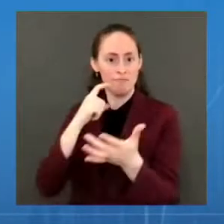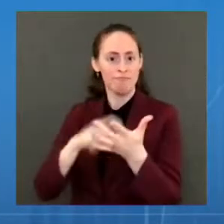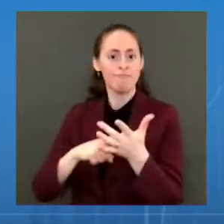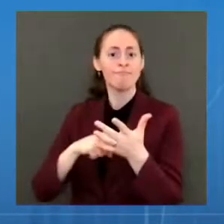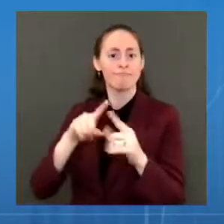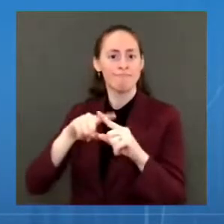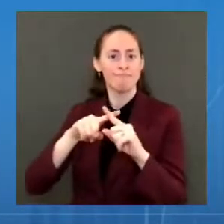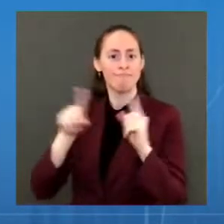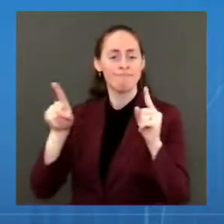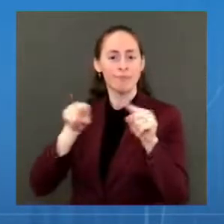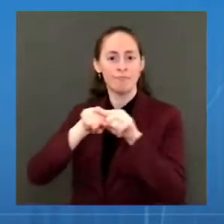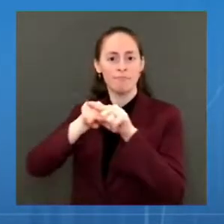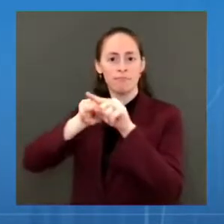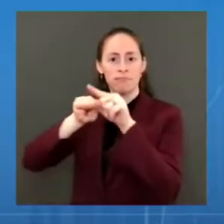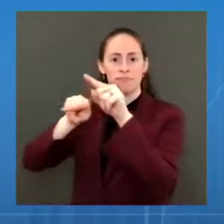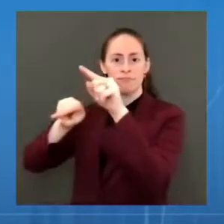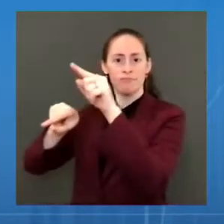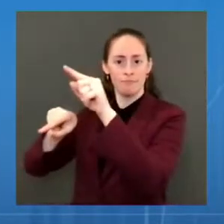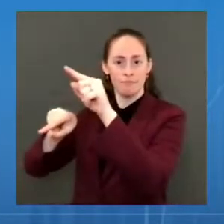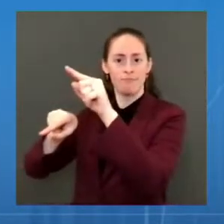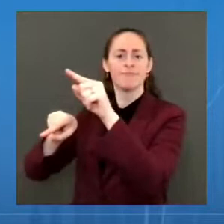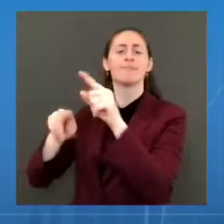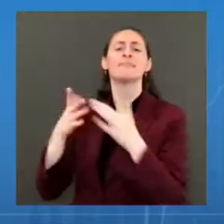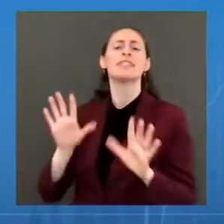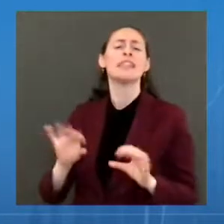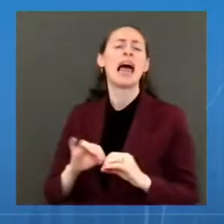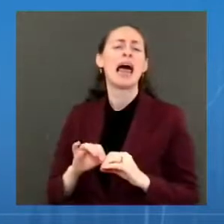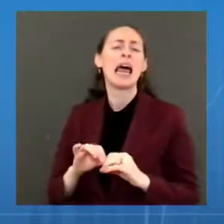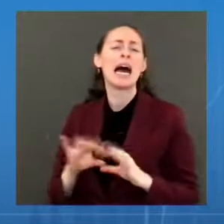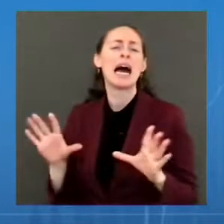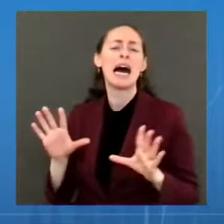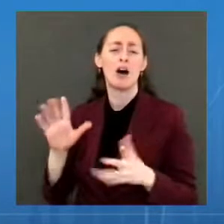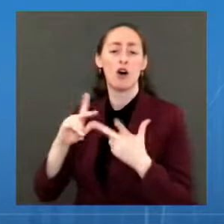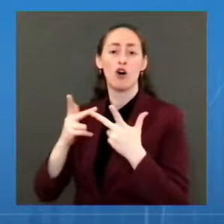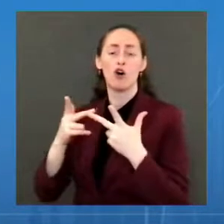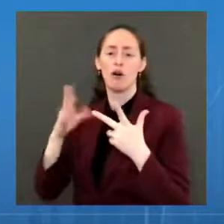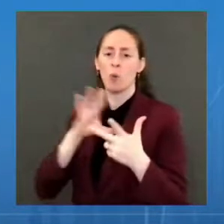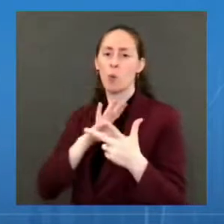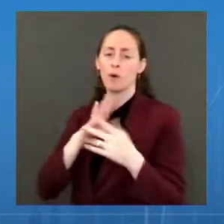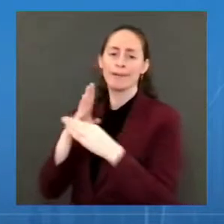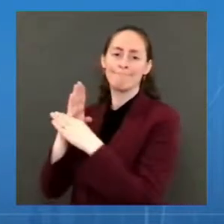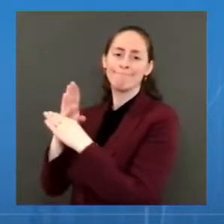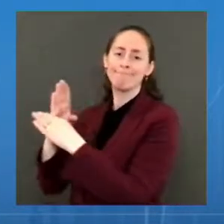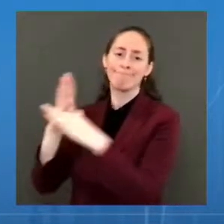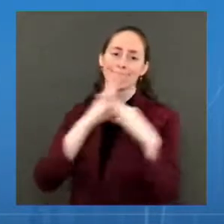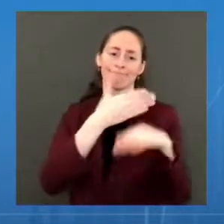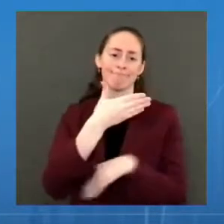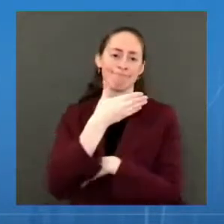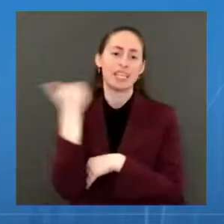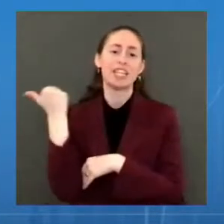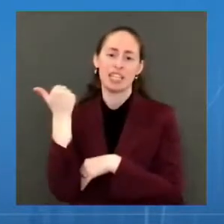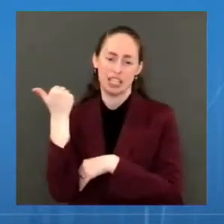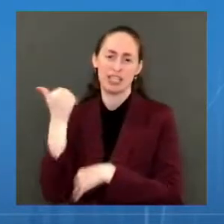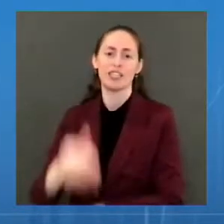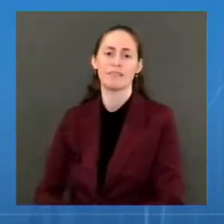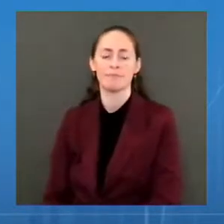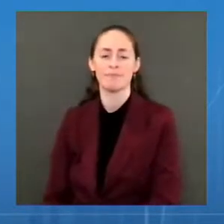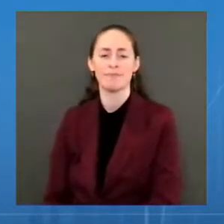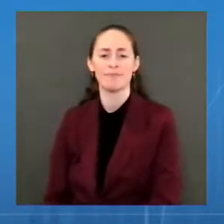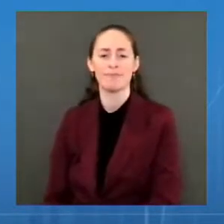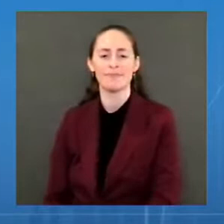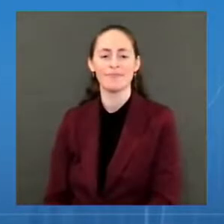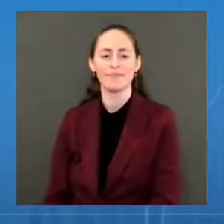real-world effectiveness of boosters are here. Next slide. It is not only related to